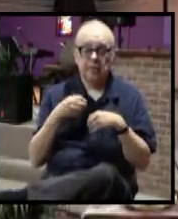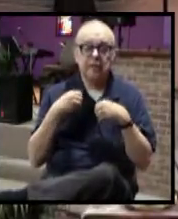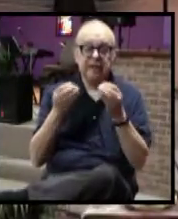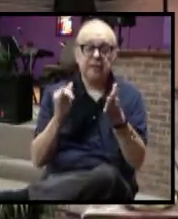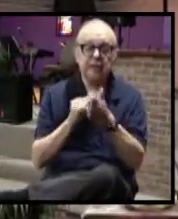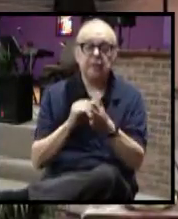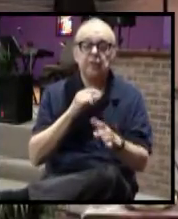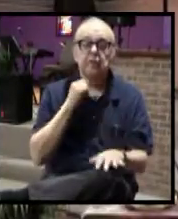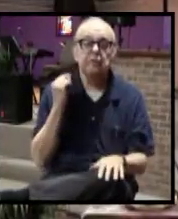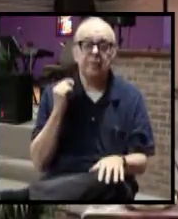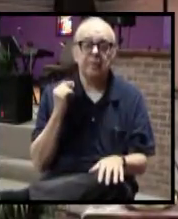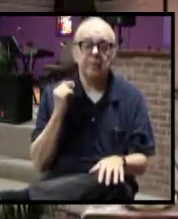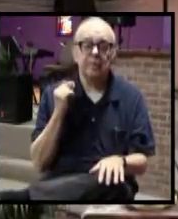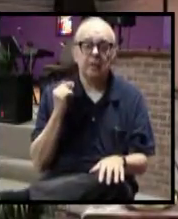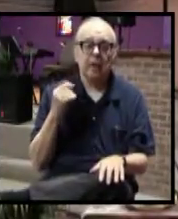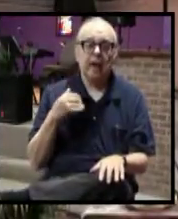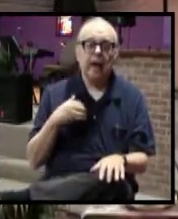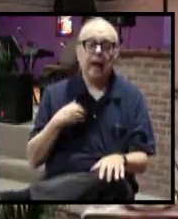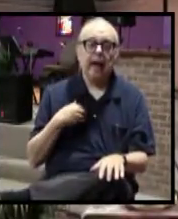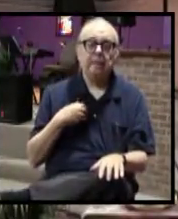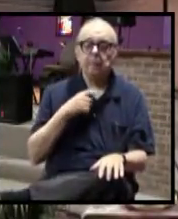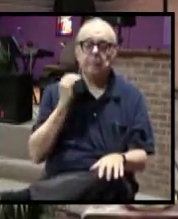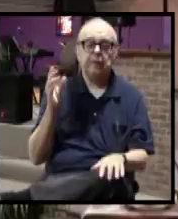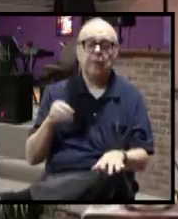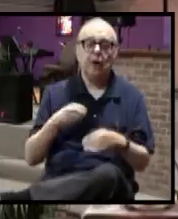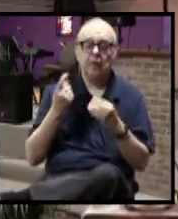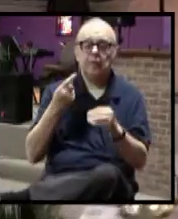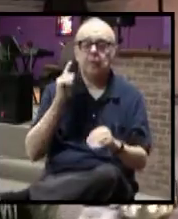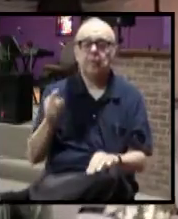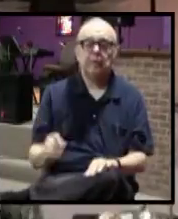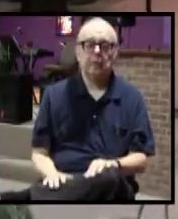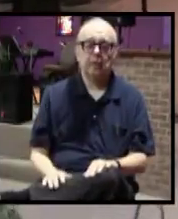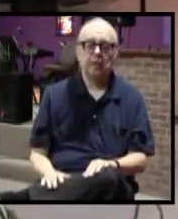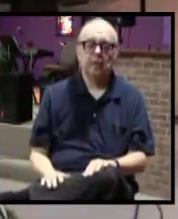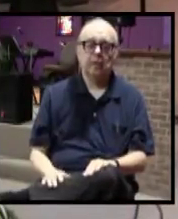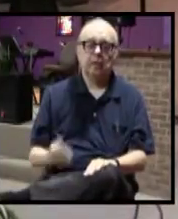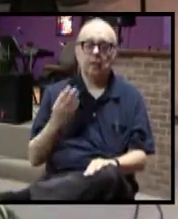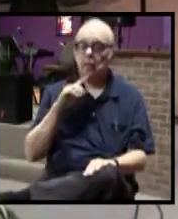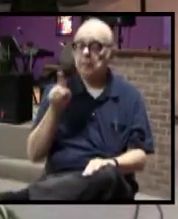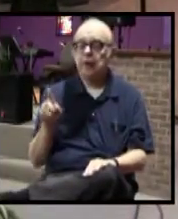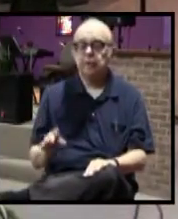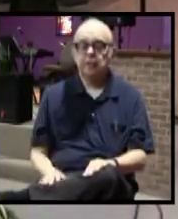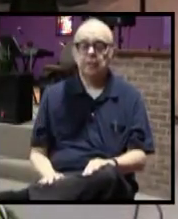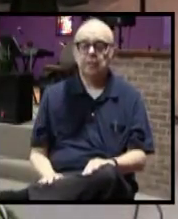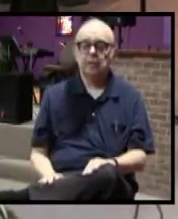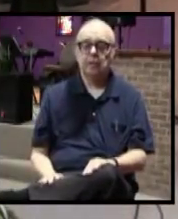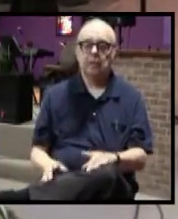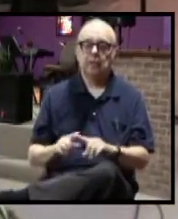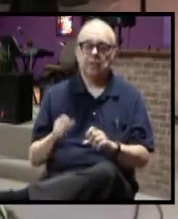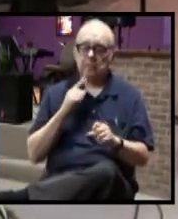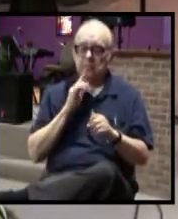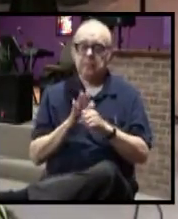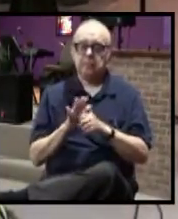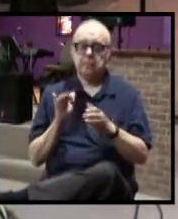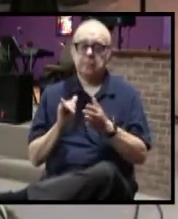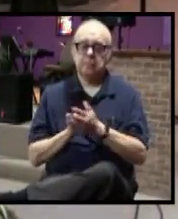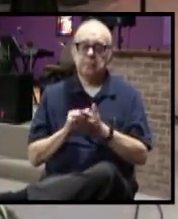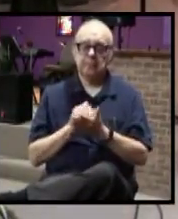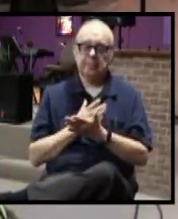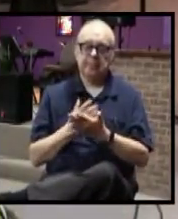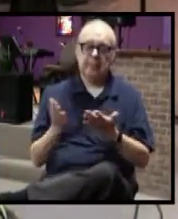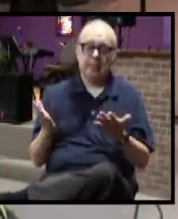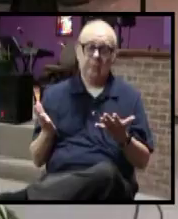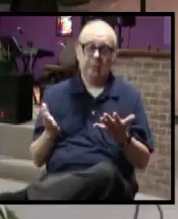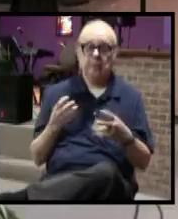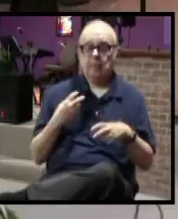And you give it to the priest and have him offer it up for you. I don't know about y'all, but I